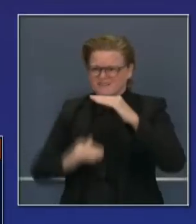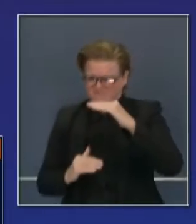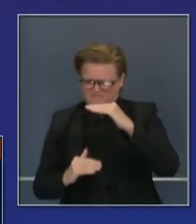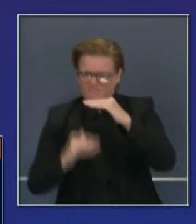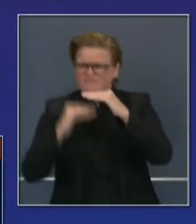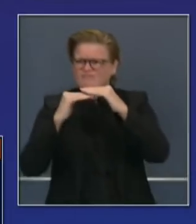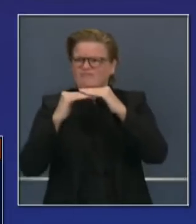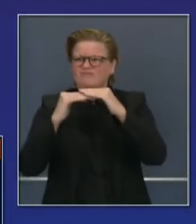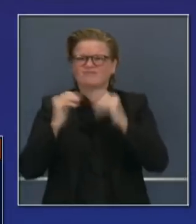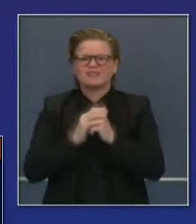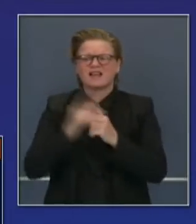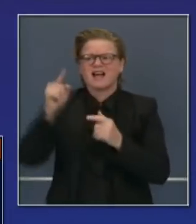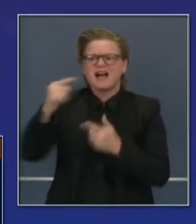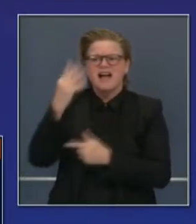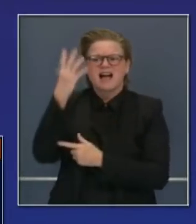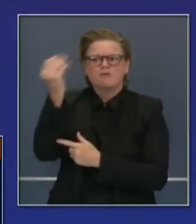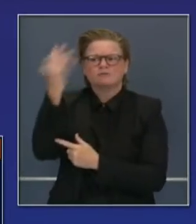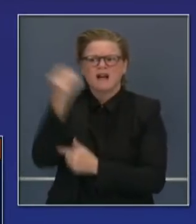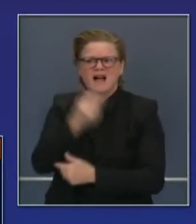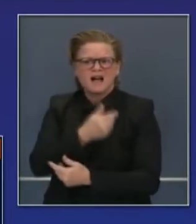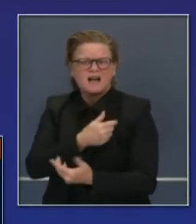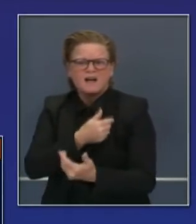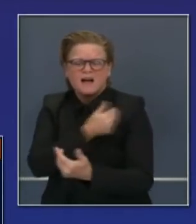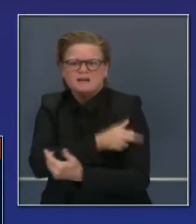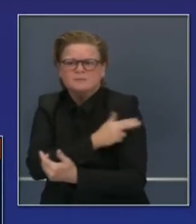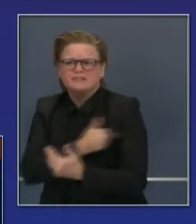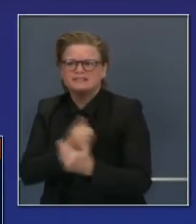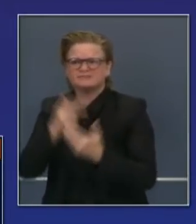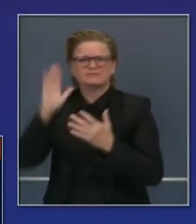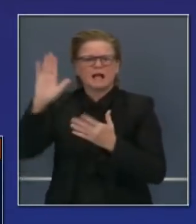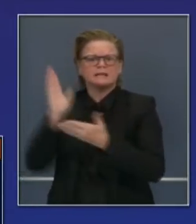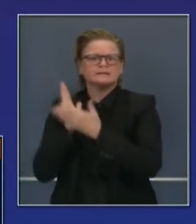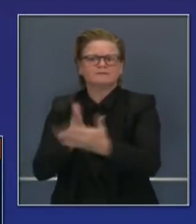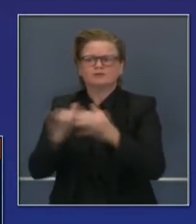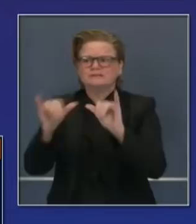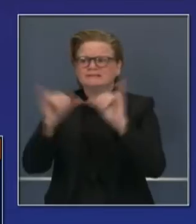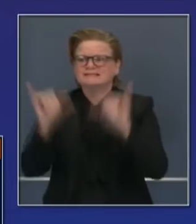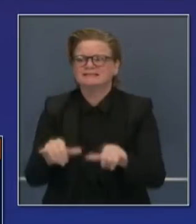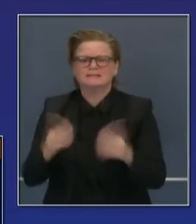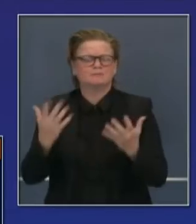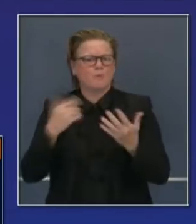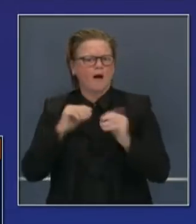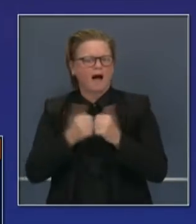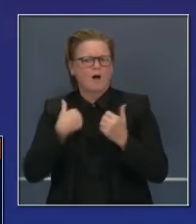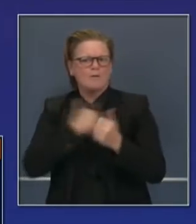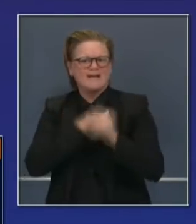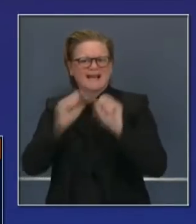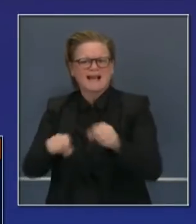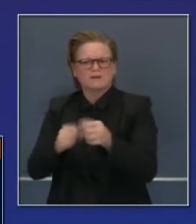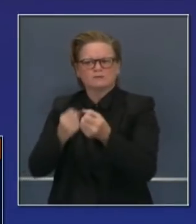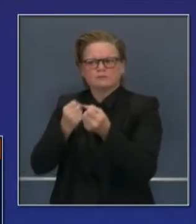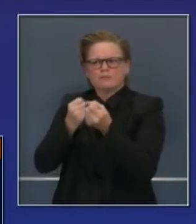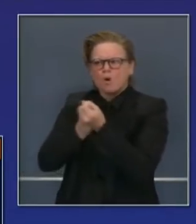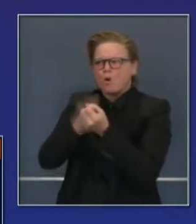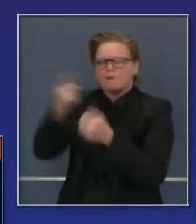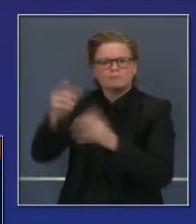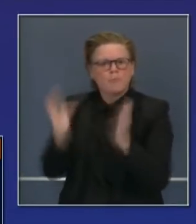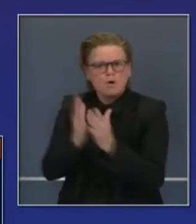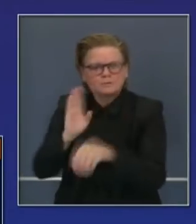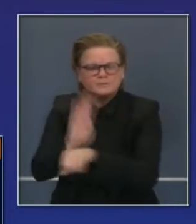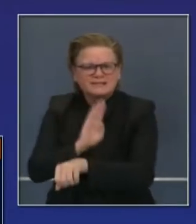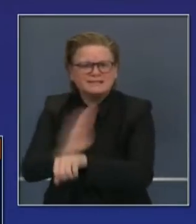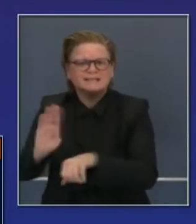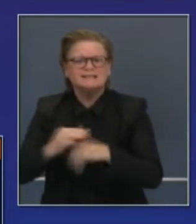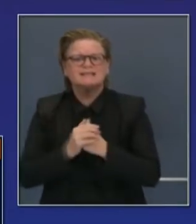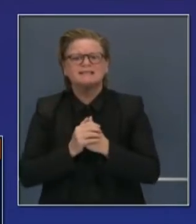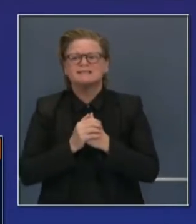talk about in a moment, to do what we can to support these small businesses that will not receive this